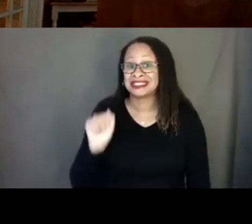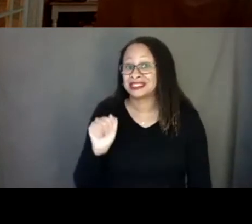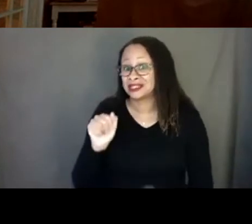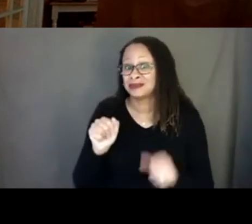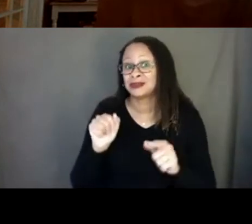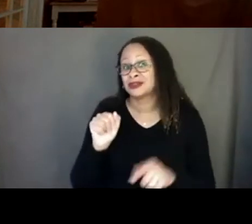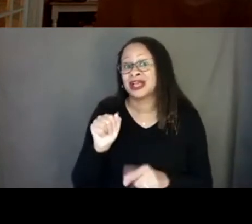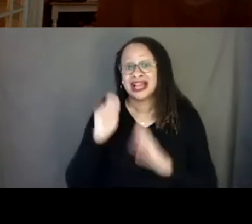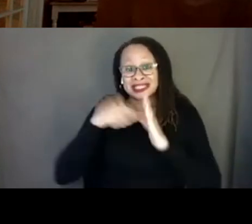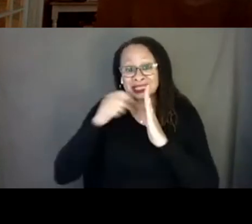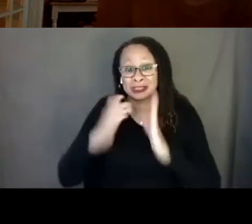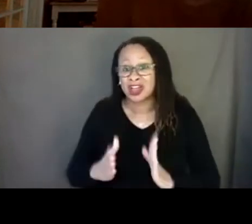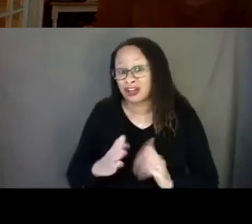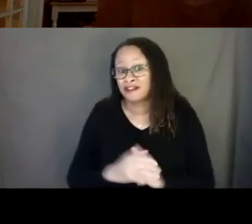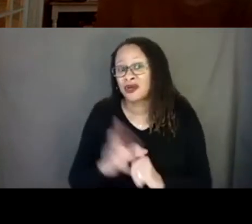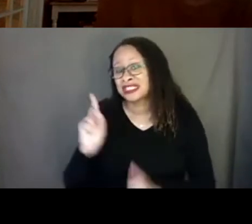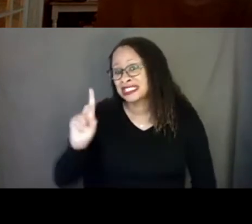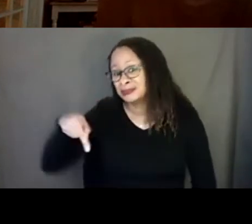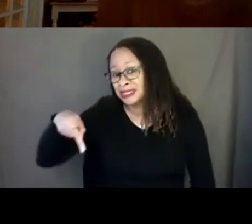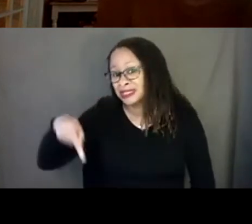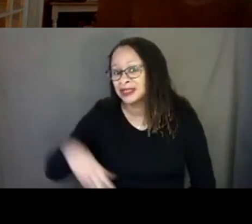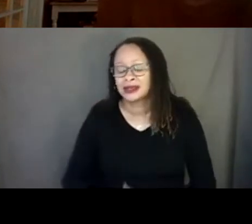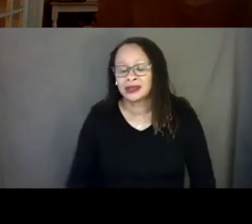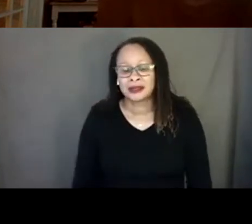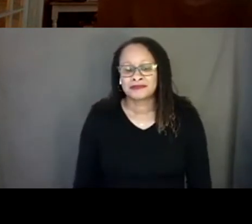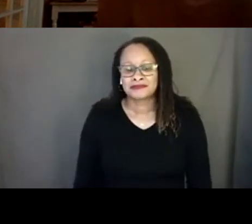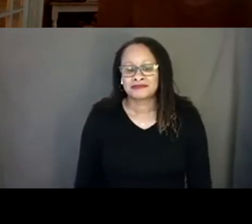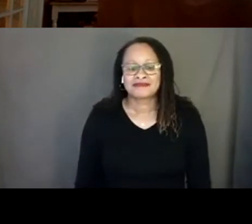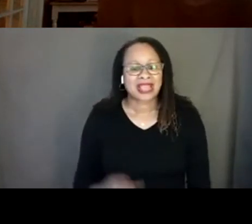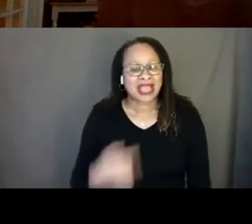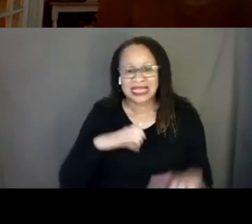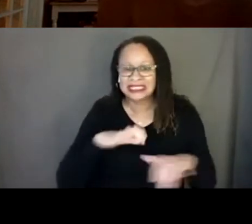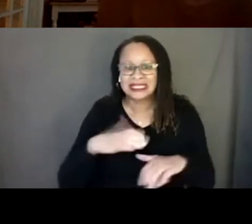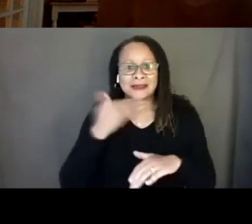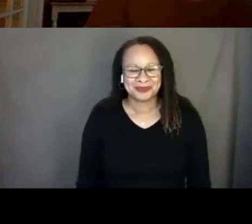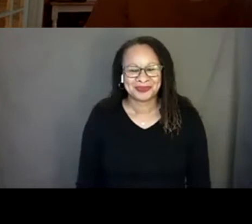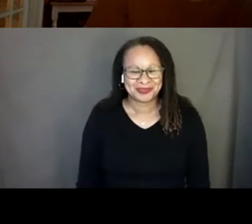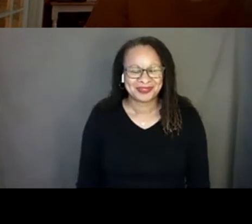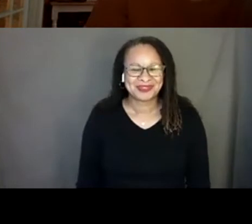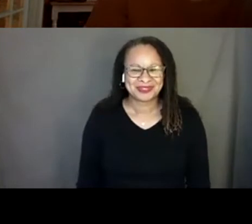cinematographer. But I did the best I could with what I had.